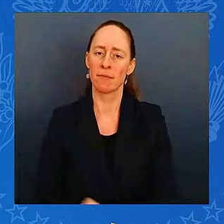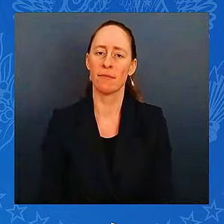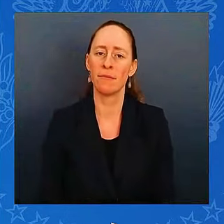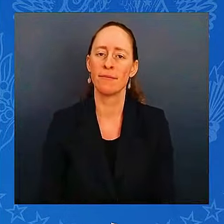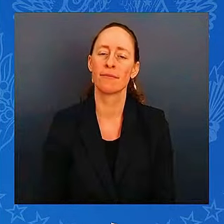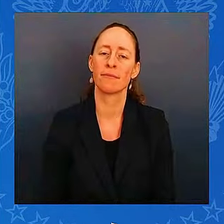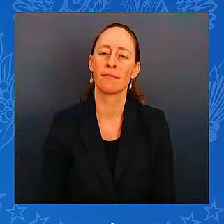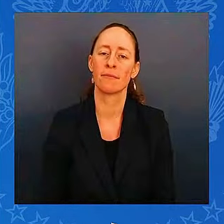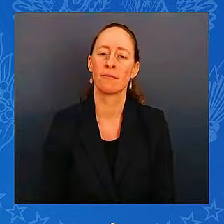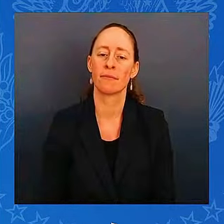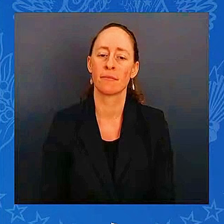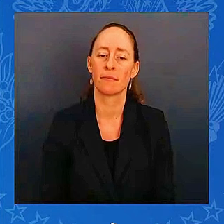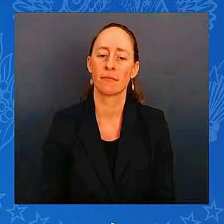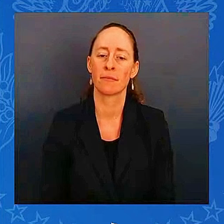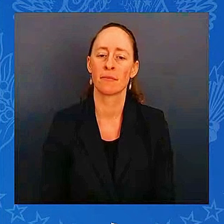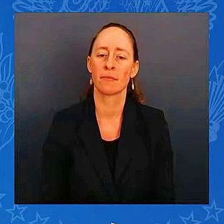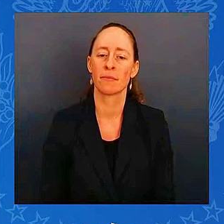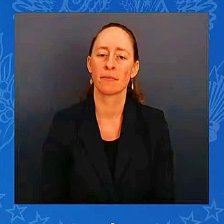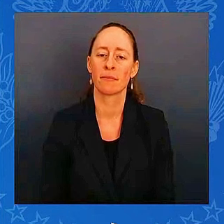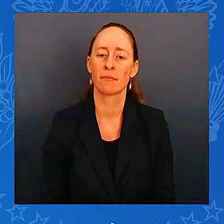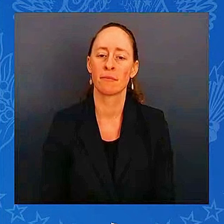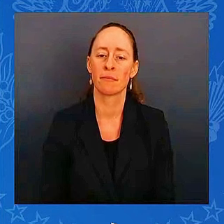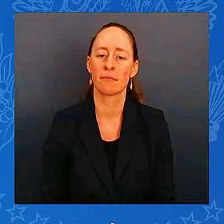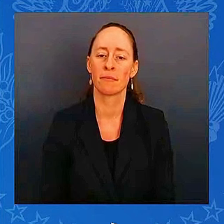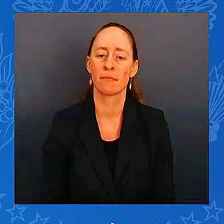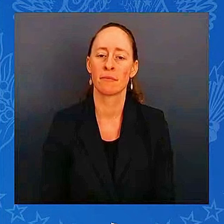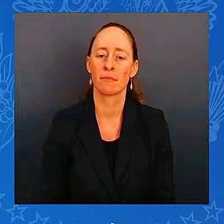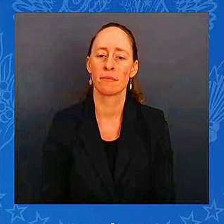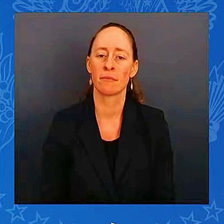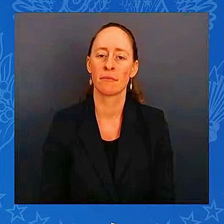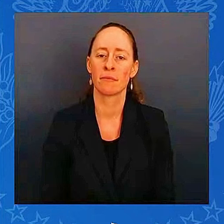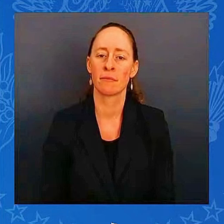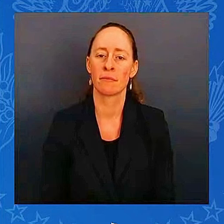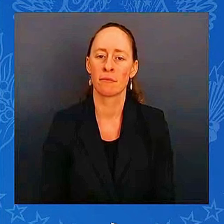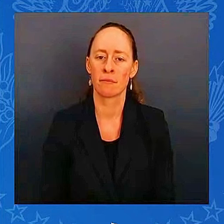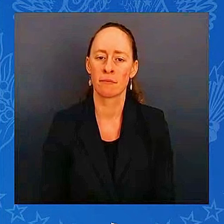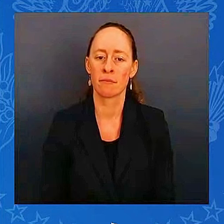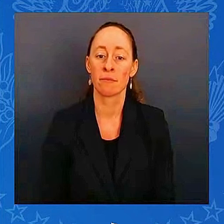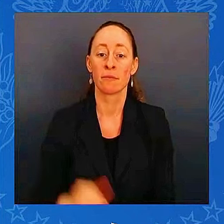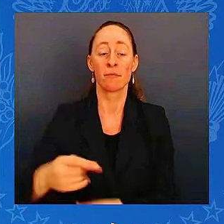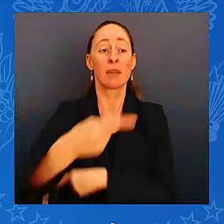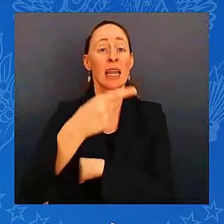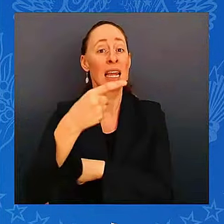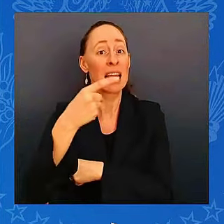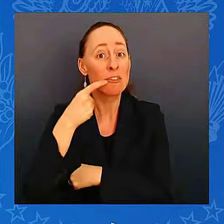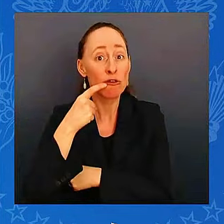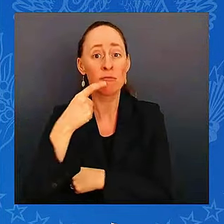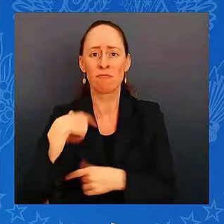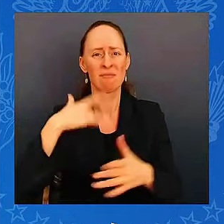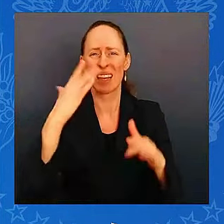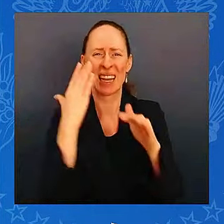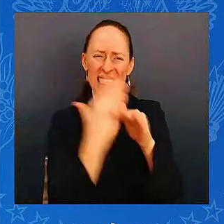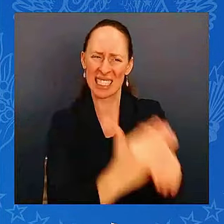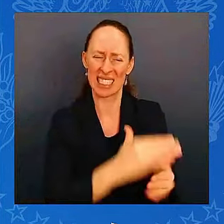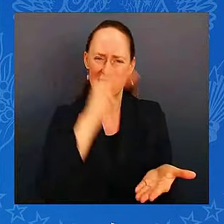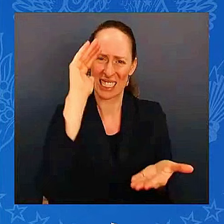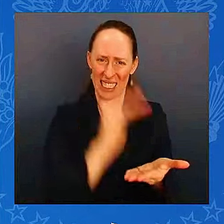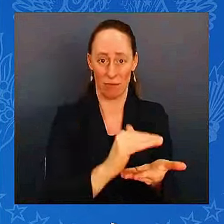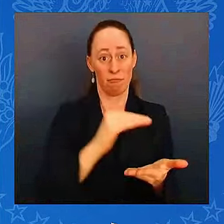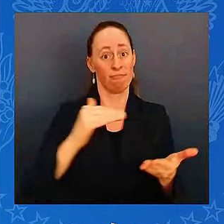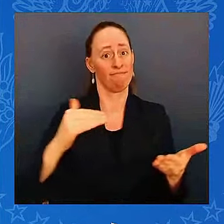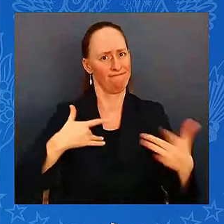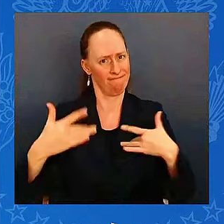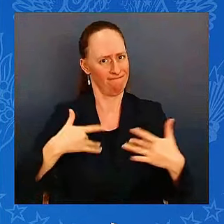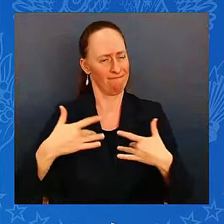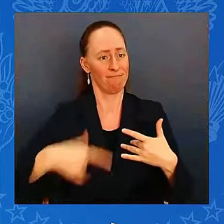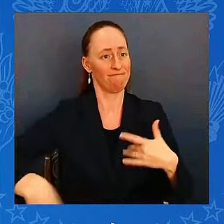addictions, primarily among young people. We also urged all nations affected by drug threats to